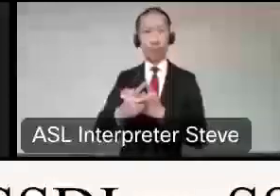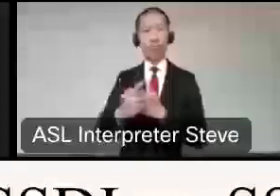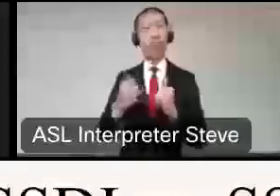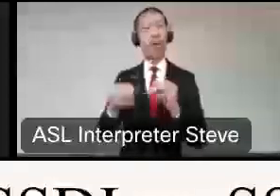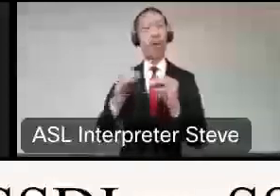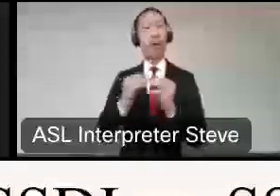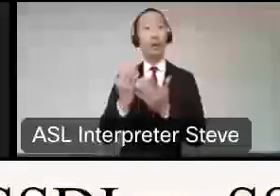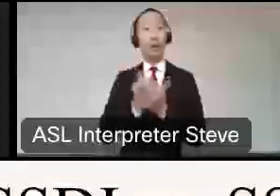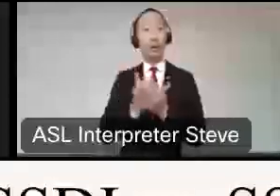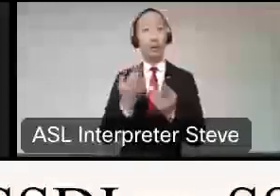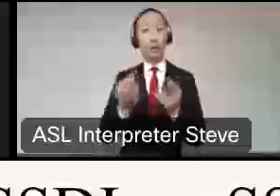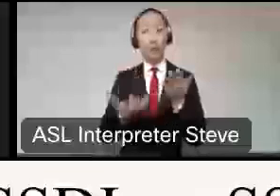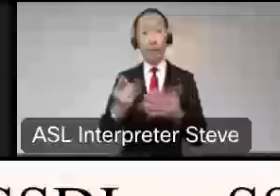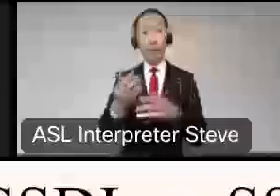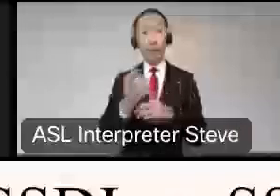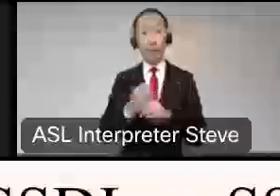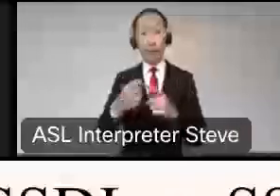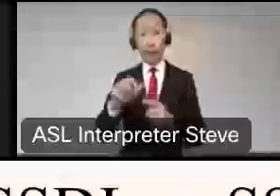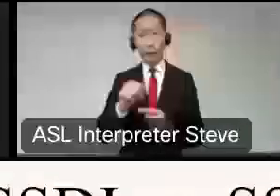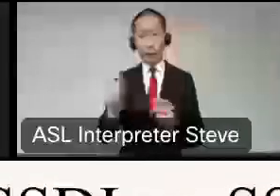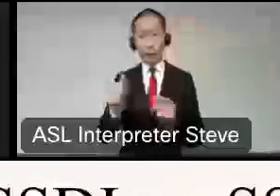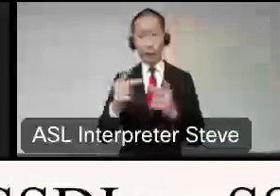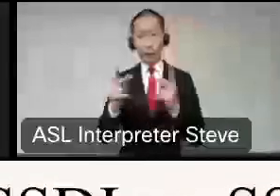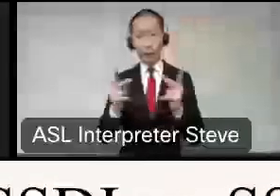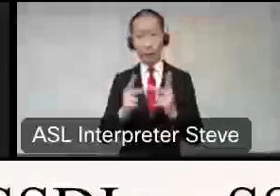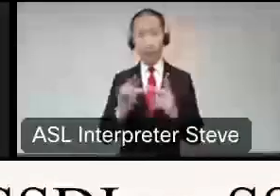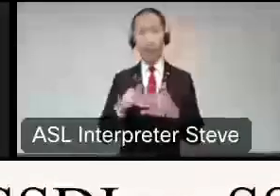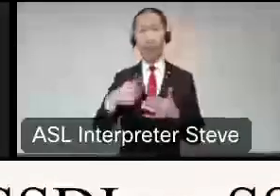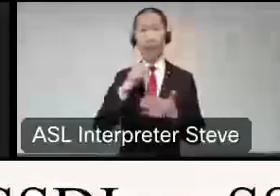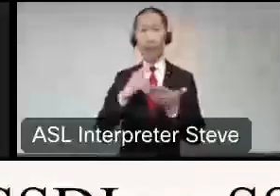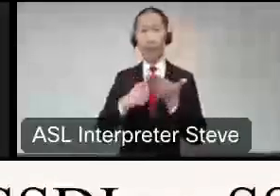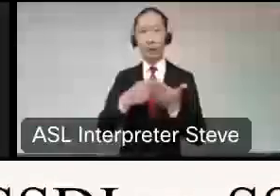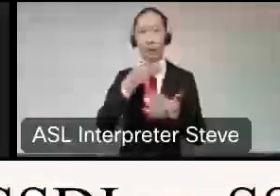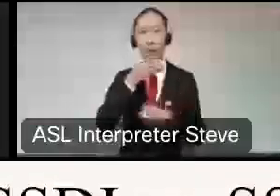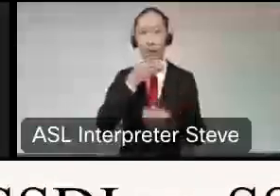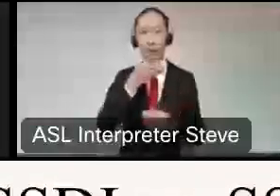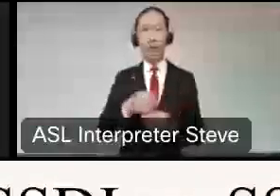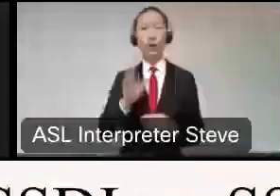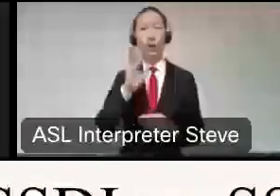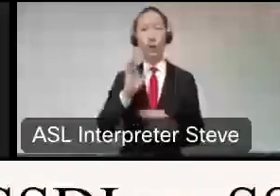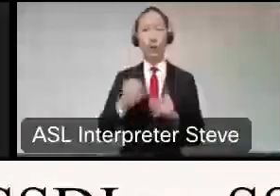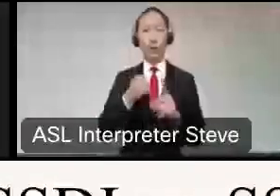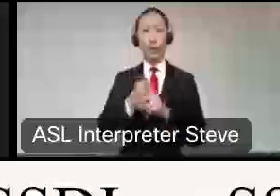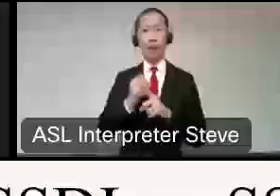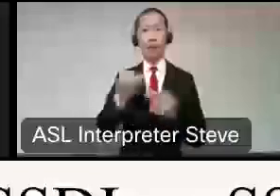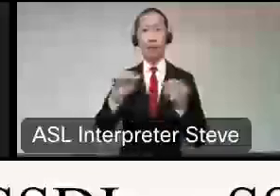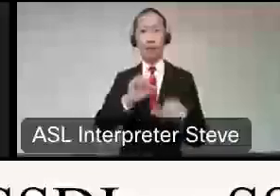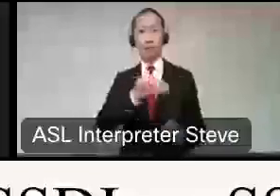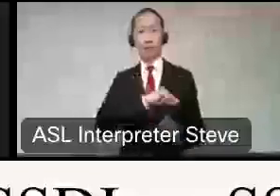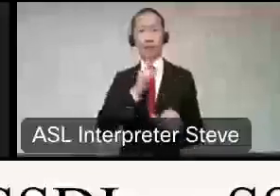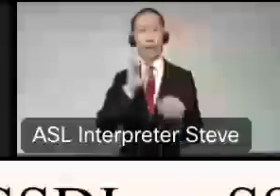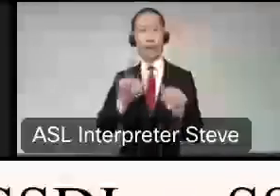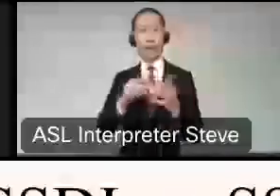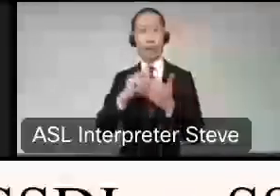or resources you may receive from other sources, which I will discuss shortly, will impact your eligibility for that